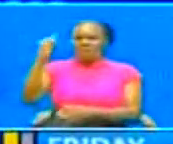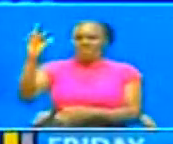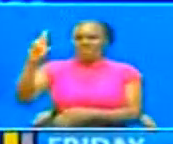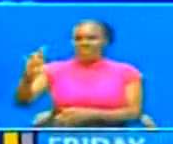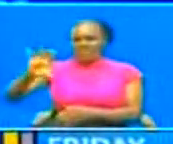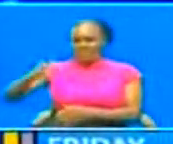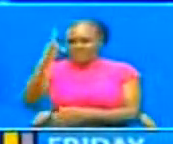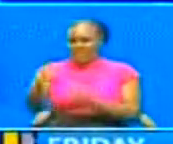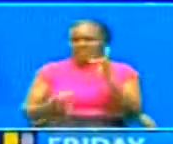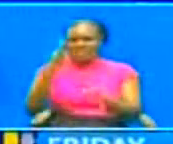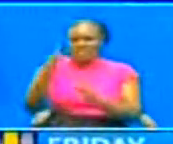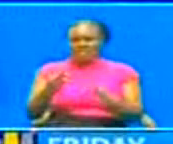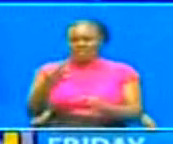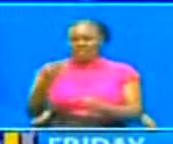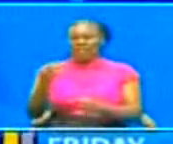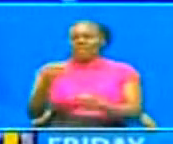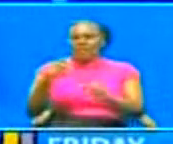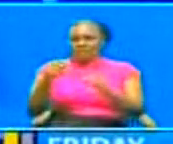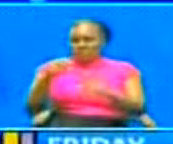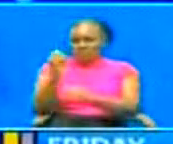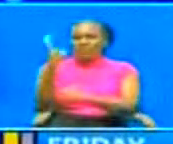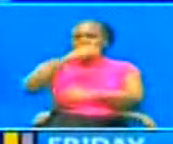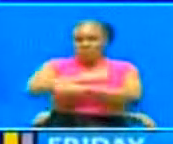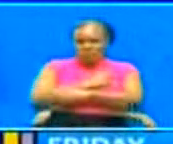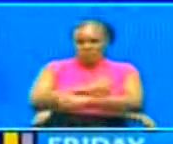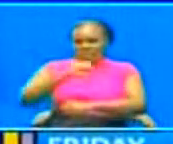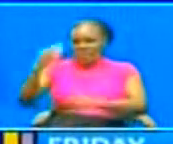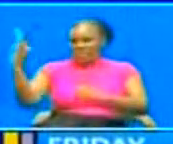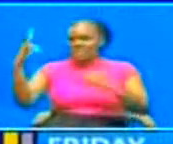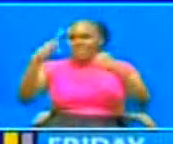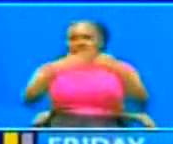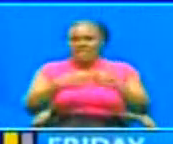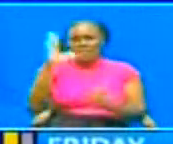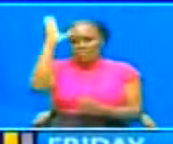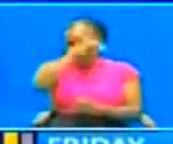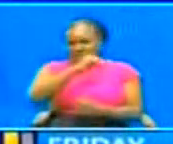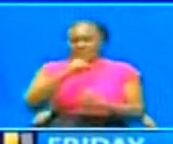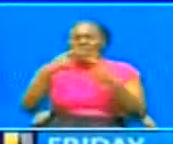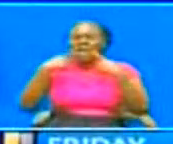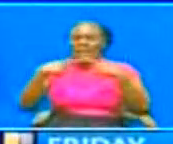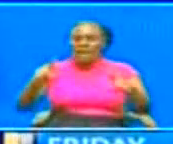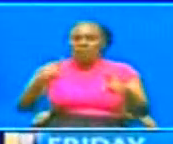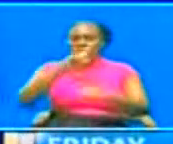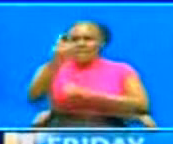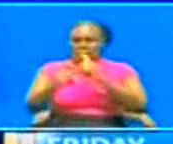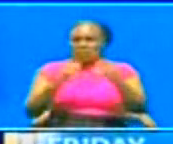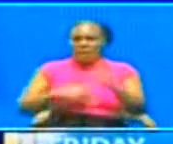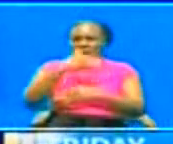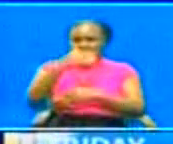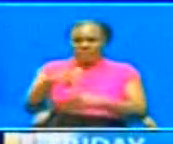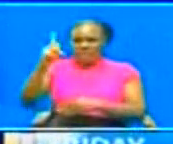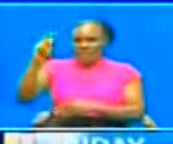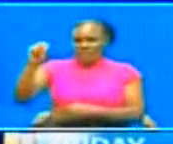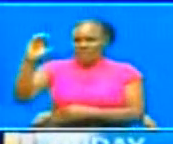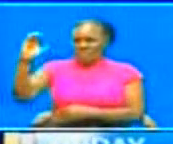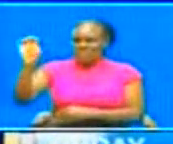there are 33 students in Eldas High School, another 38 in Anole High School, were denied their KCSE results after KCSE,